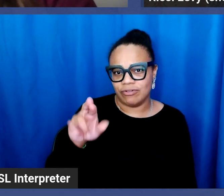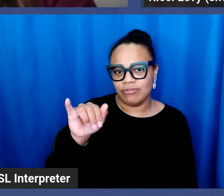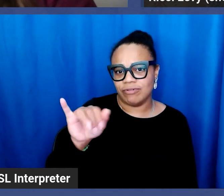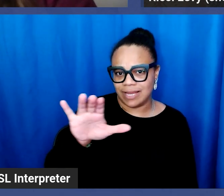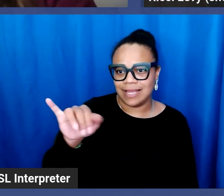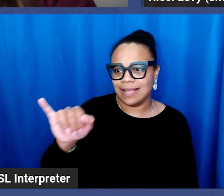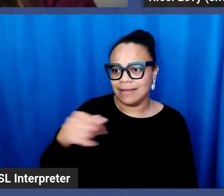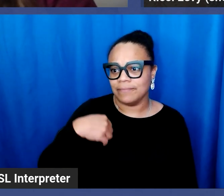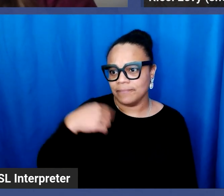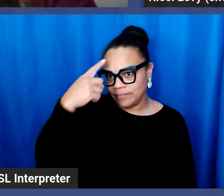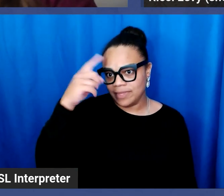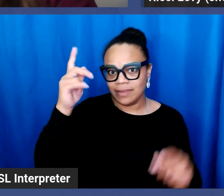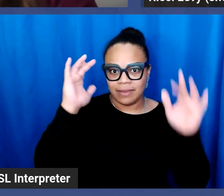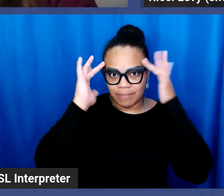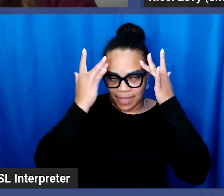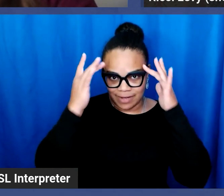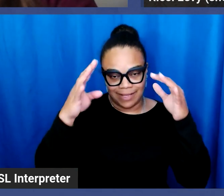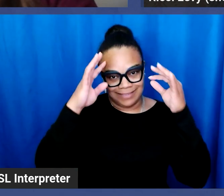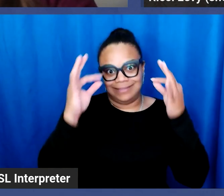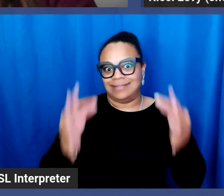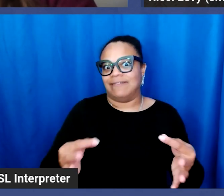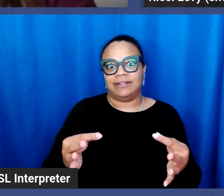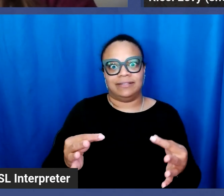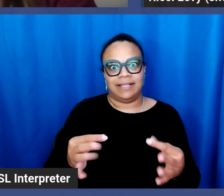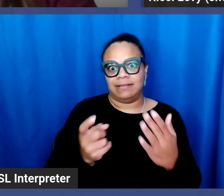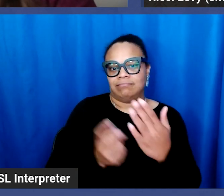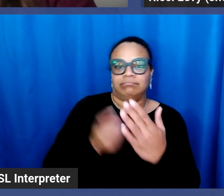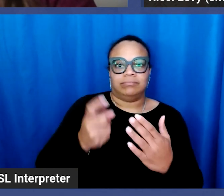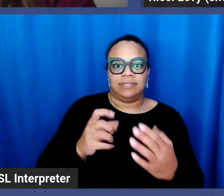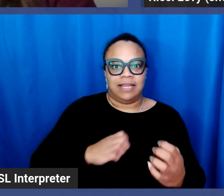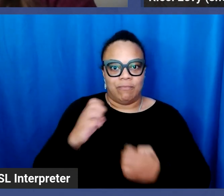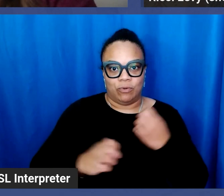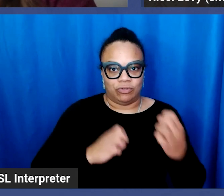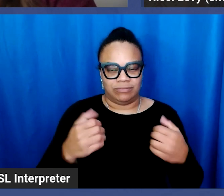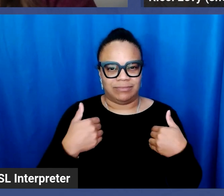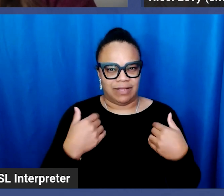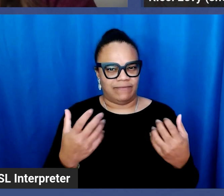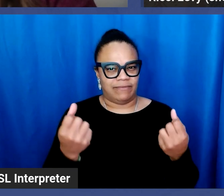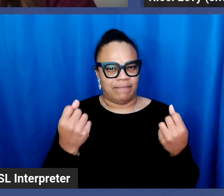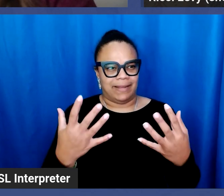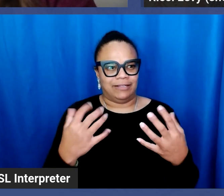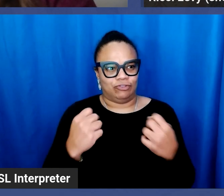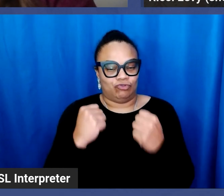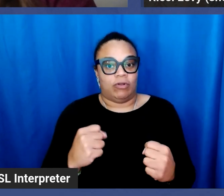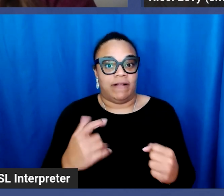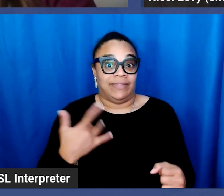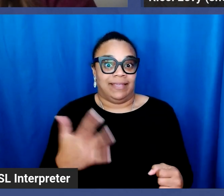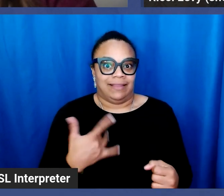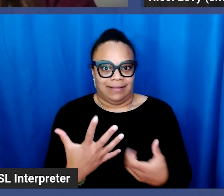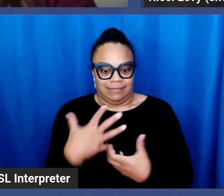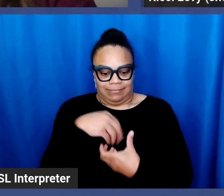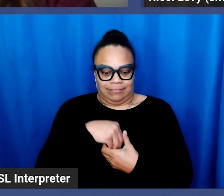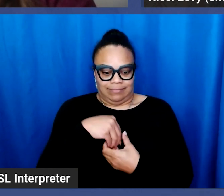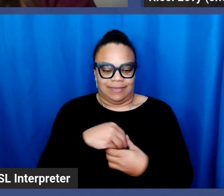is definitely the go-to emotion. And I think there's a lot of strong feelings after the election.